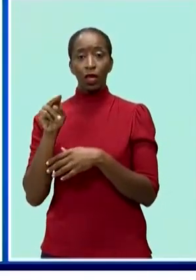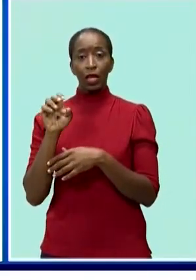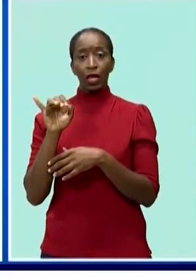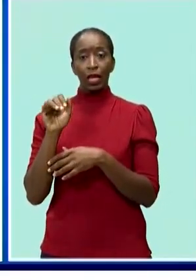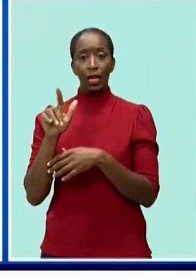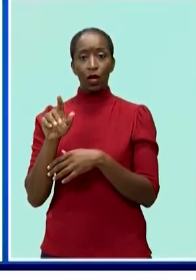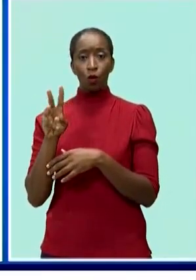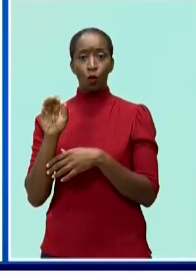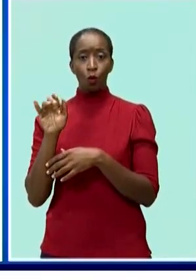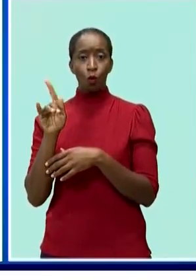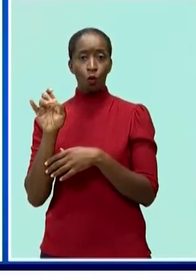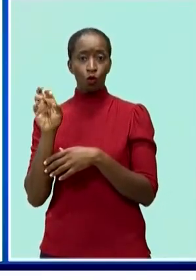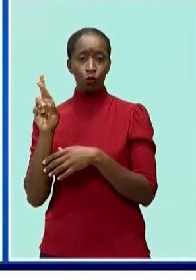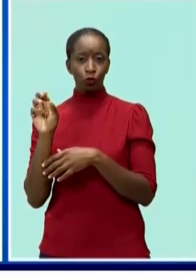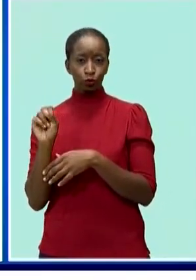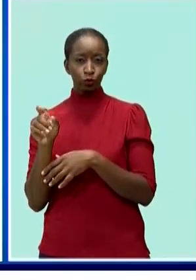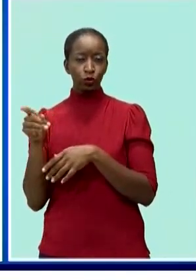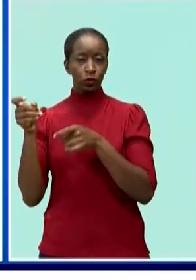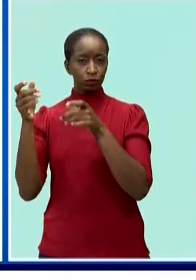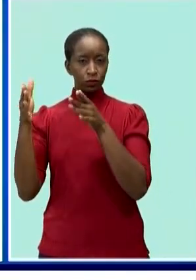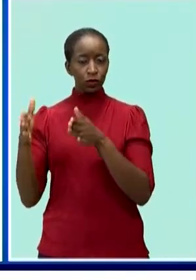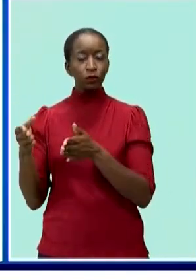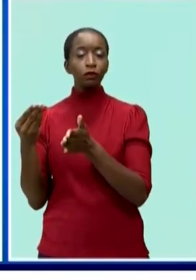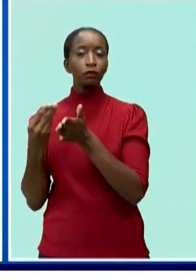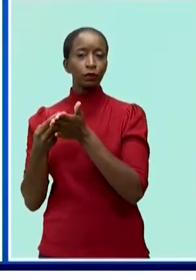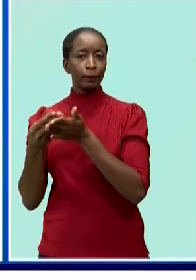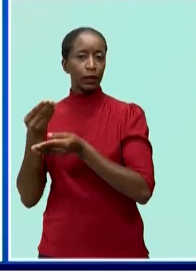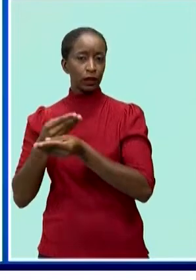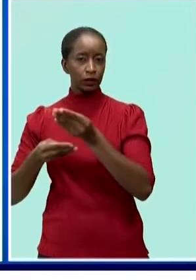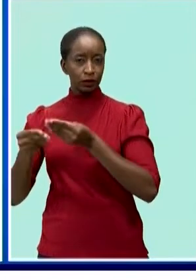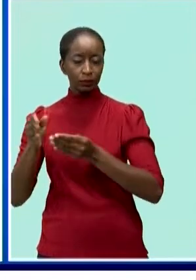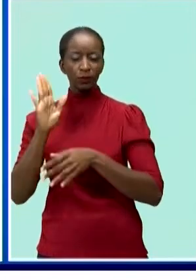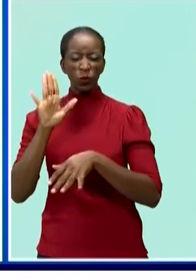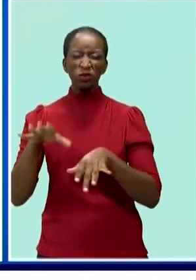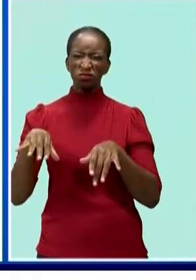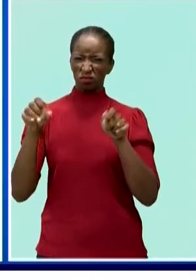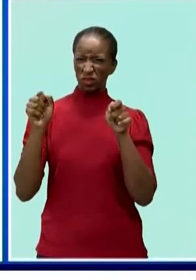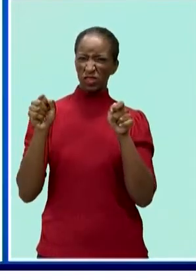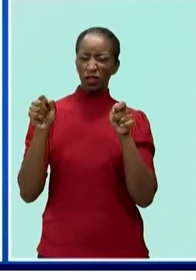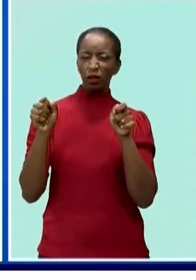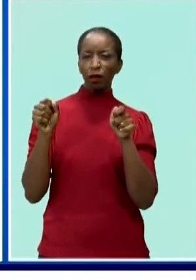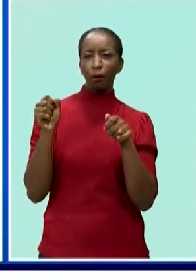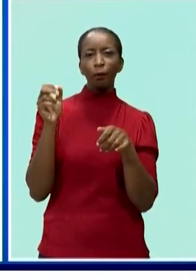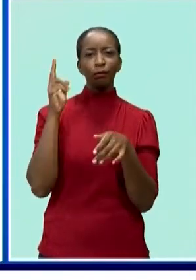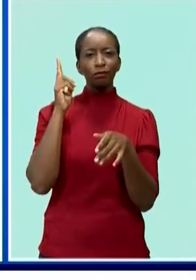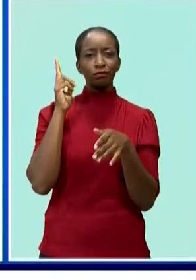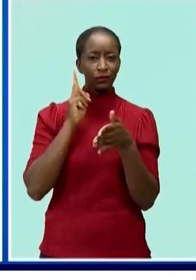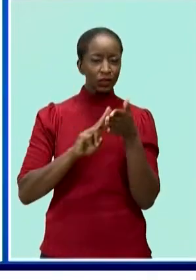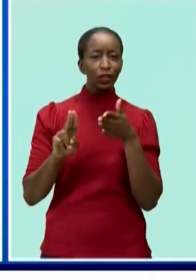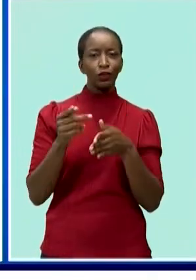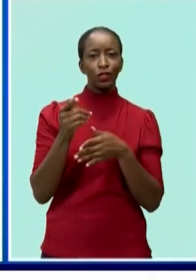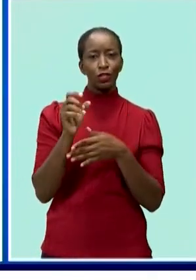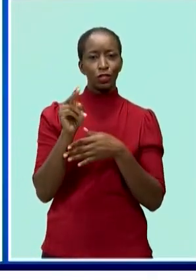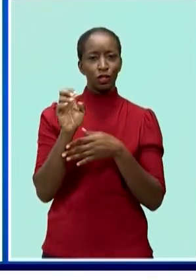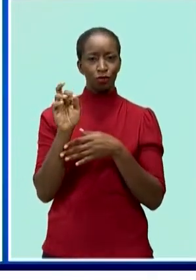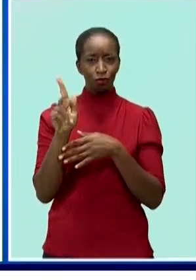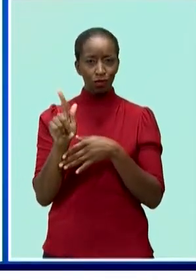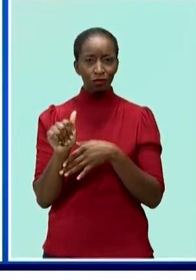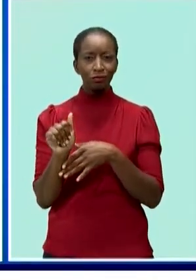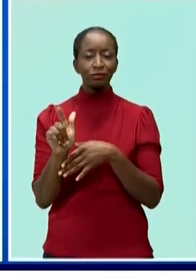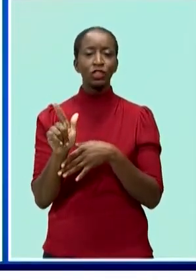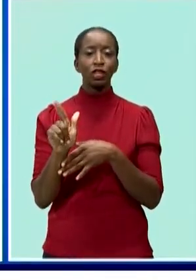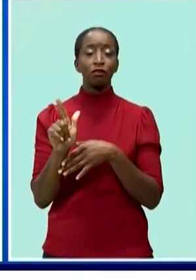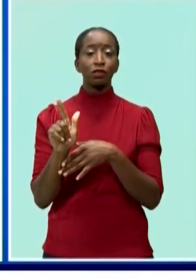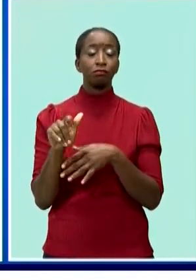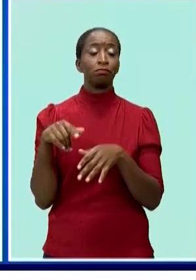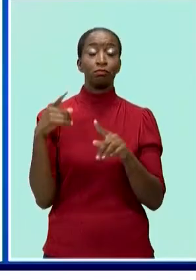a successor is appointed. Now, the Secretary General is the public face and chief spokesperson of the CTO and provides the organization